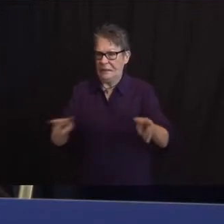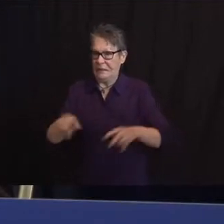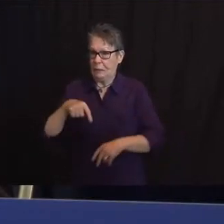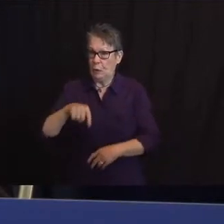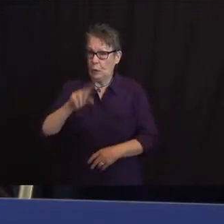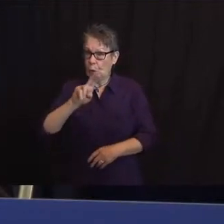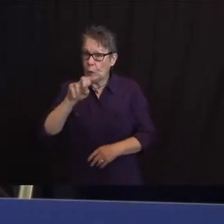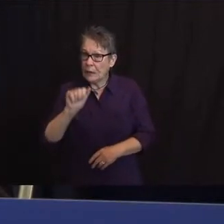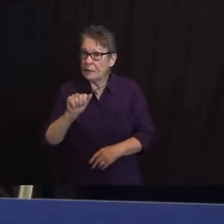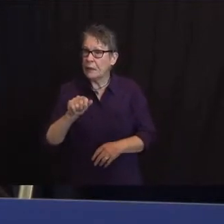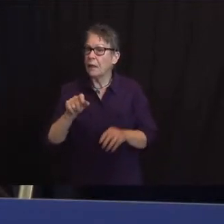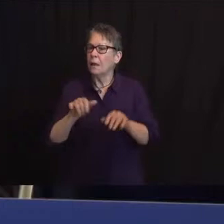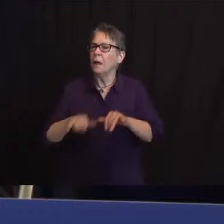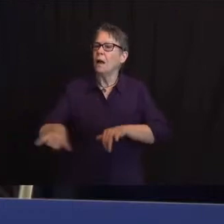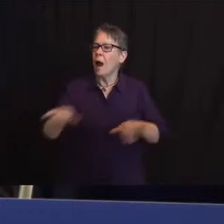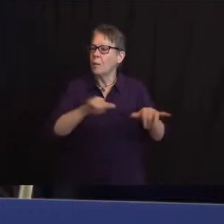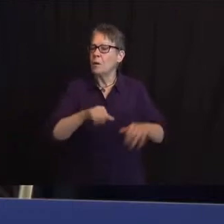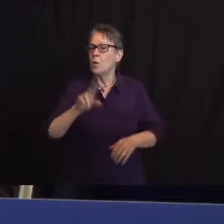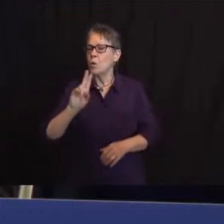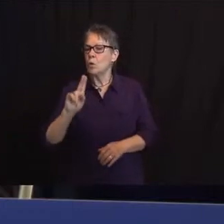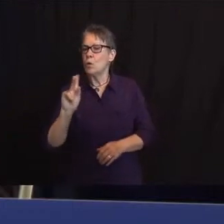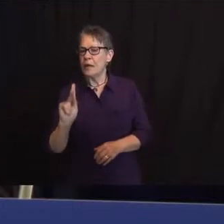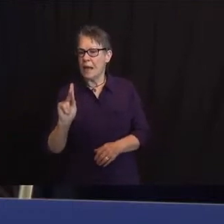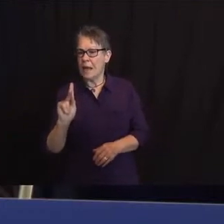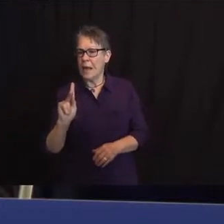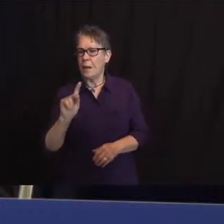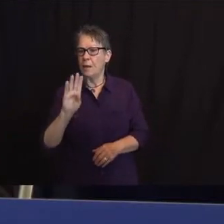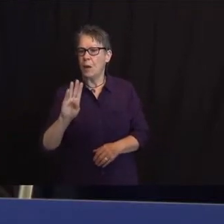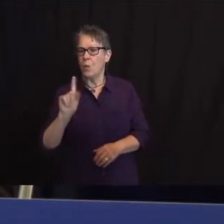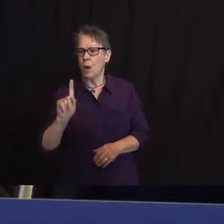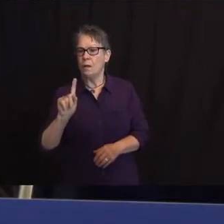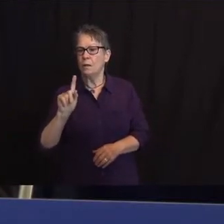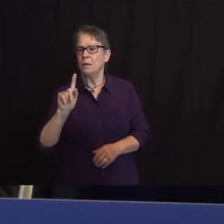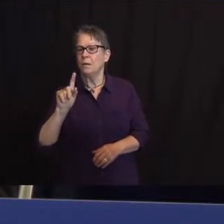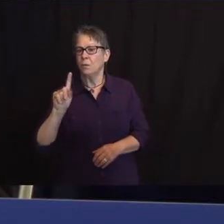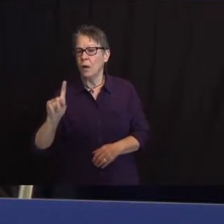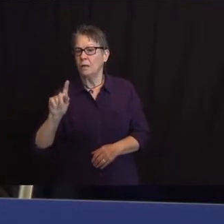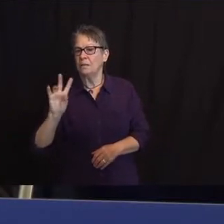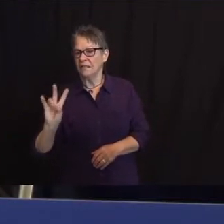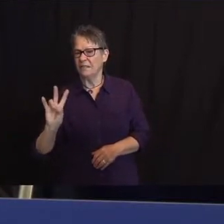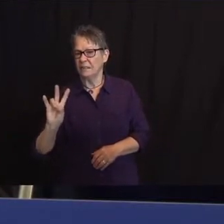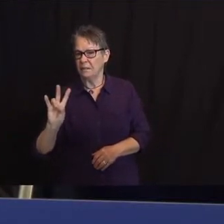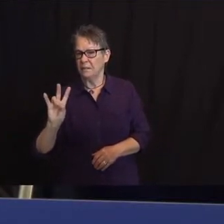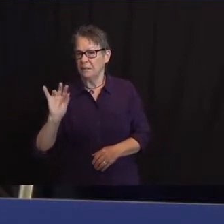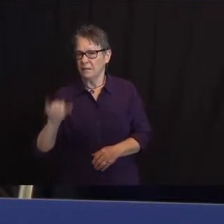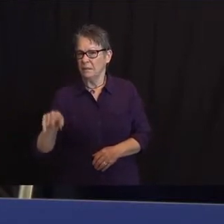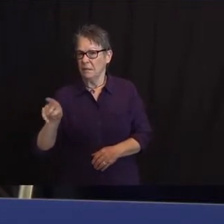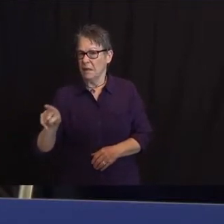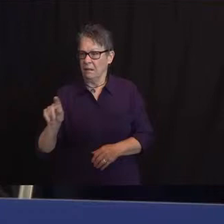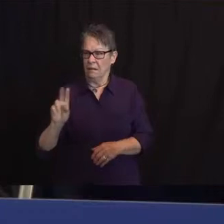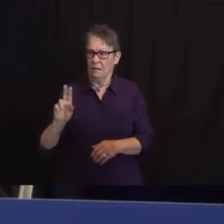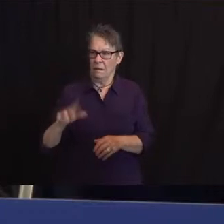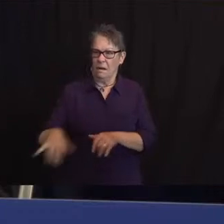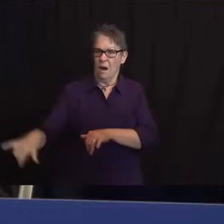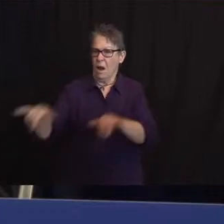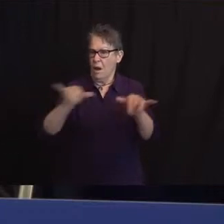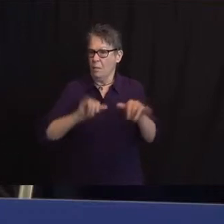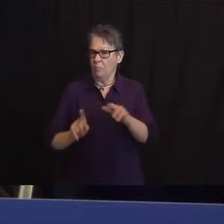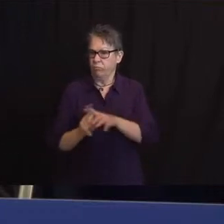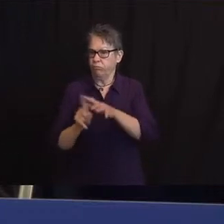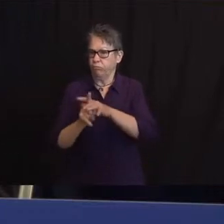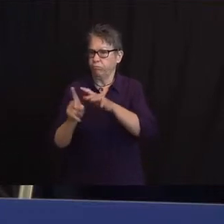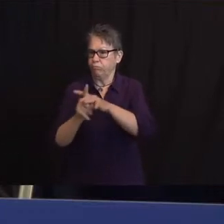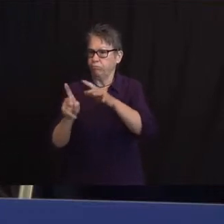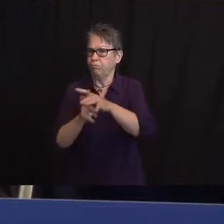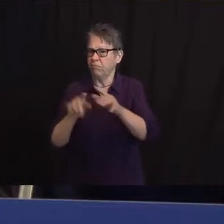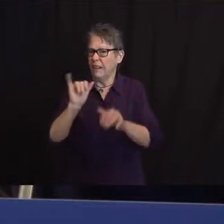variant B.1.1.7. This variant is associated with a 50% increased transmission and likely